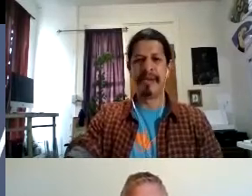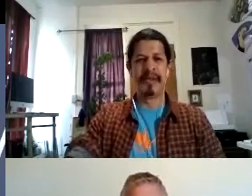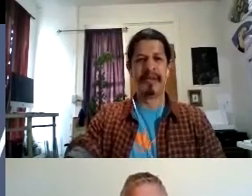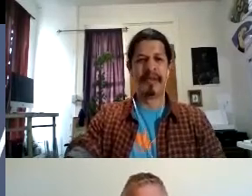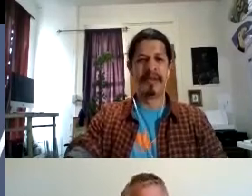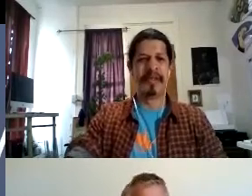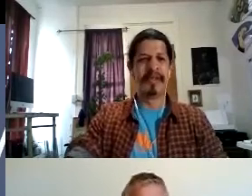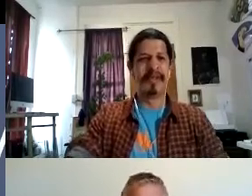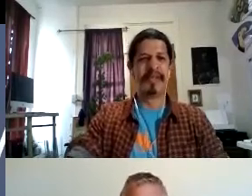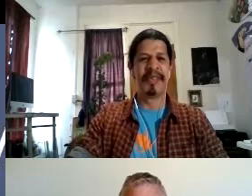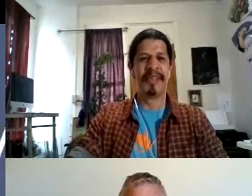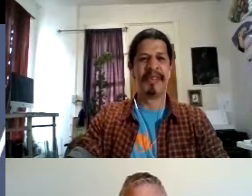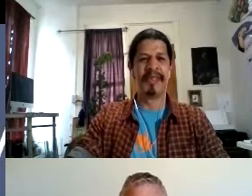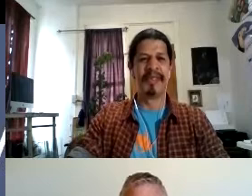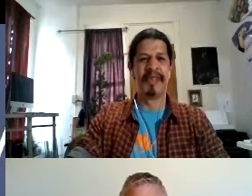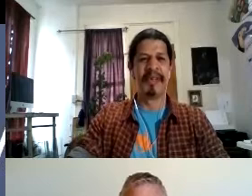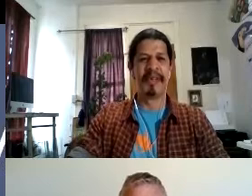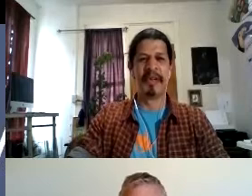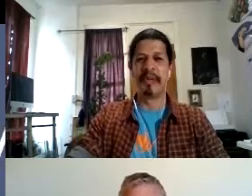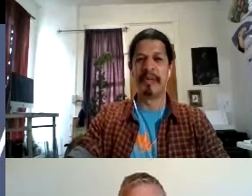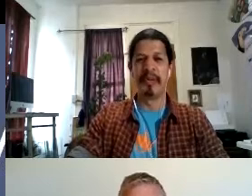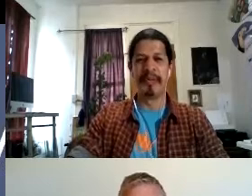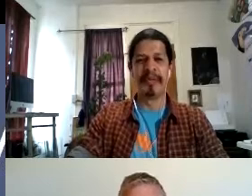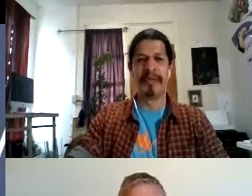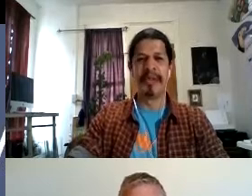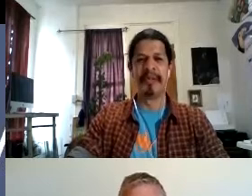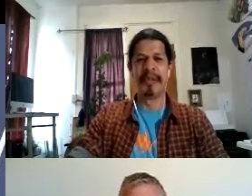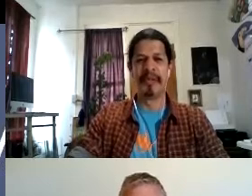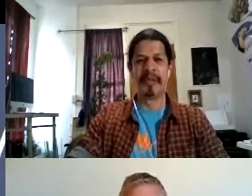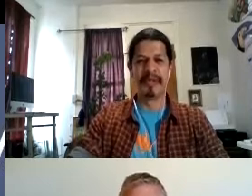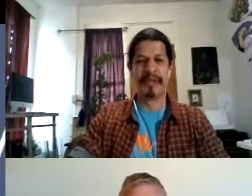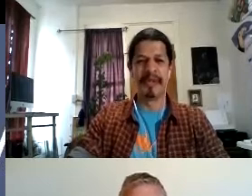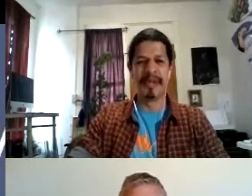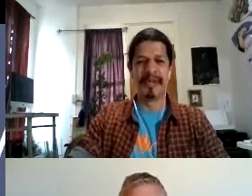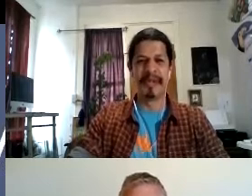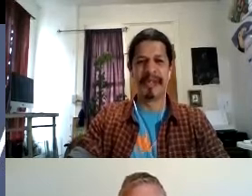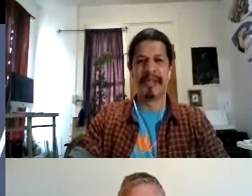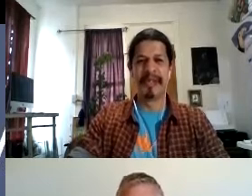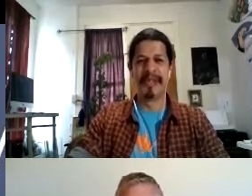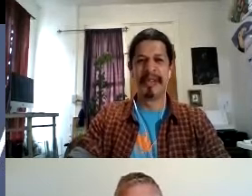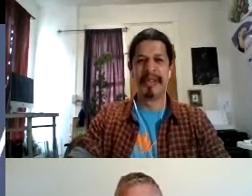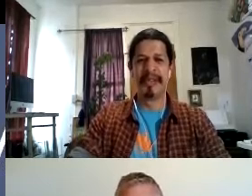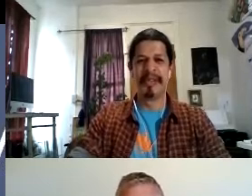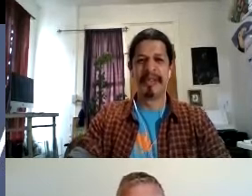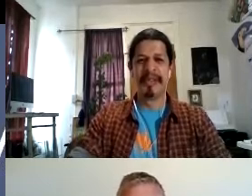All right, thank you so much for joining us. I see 22 people and more people joining us, so that's great.